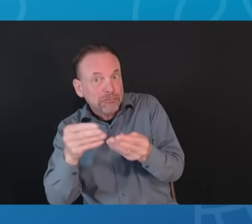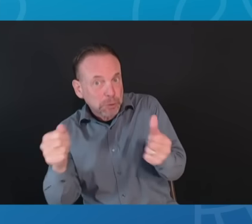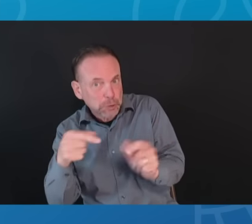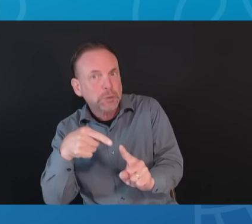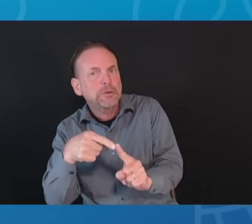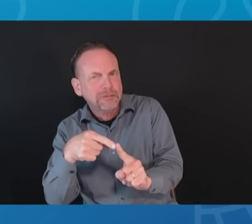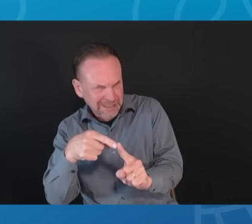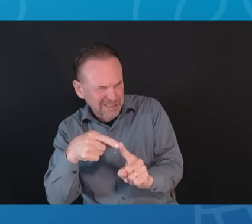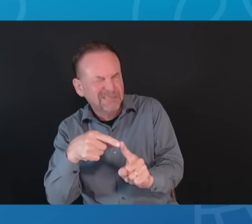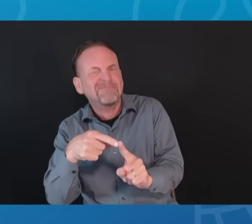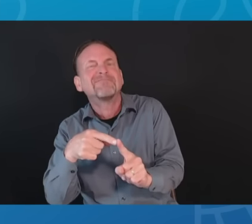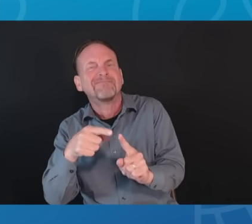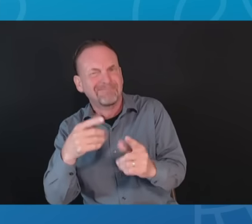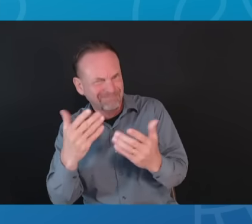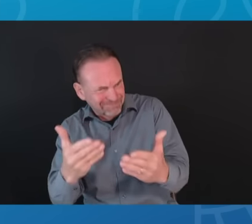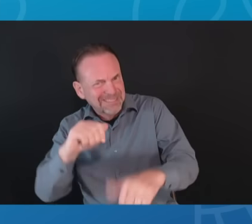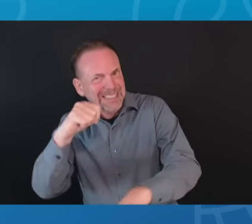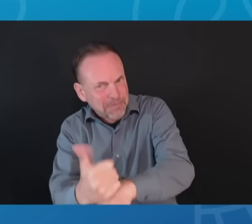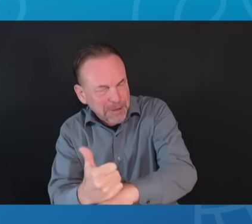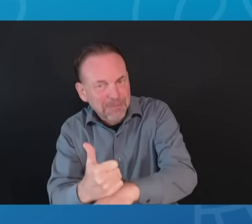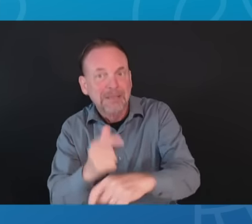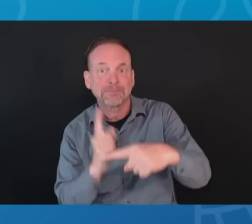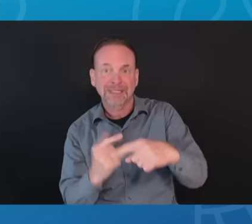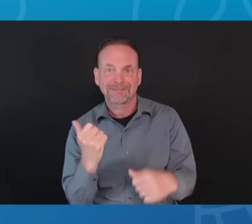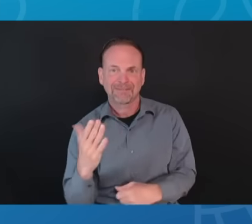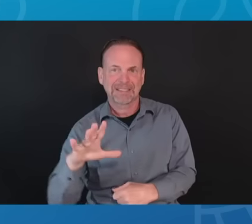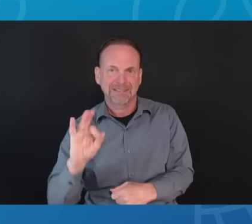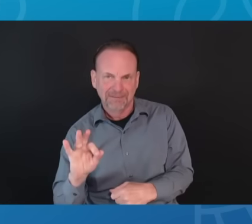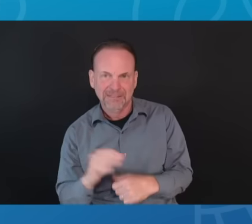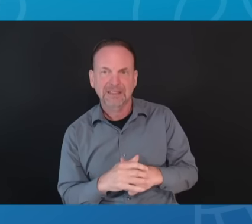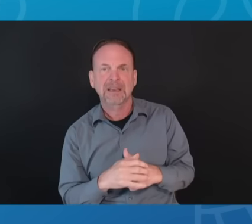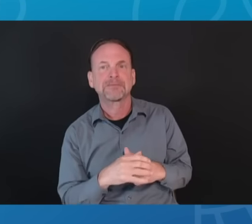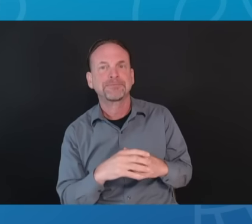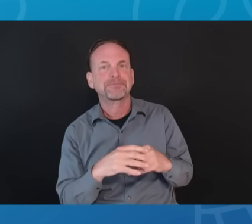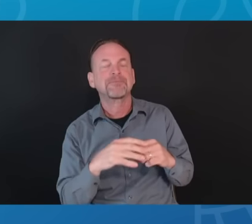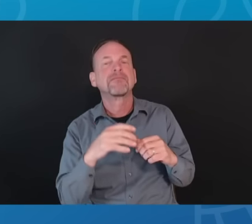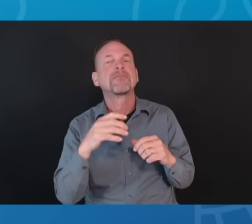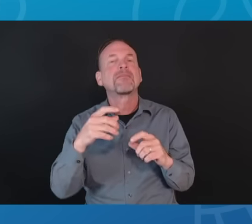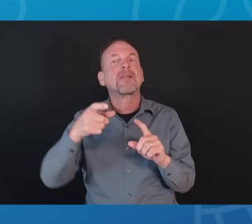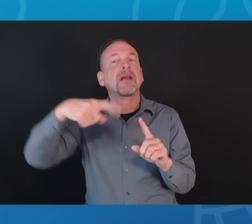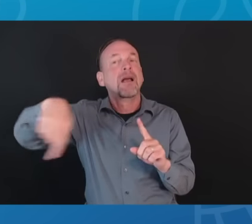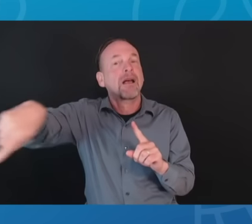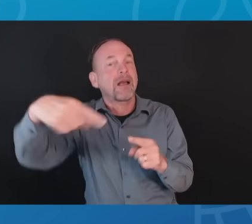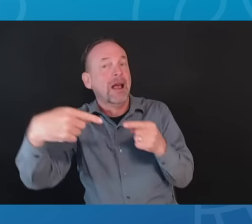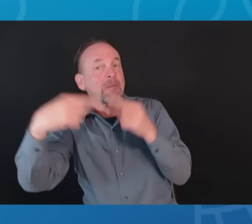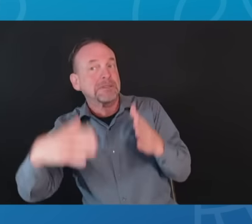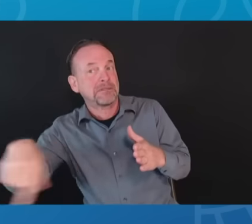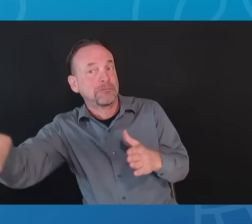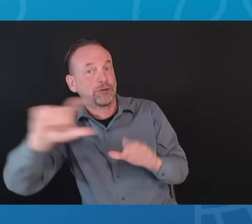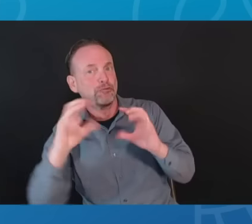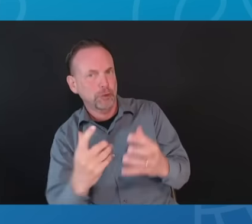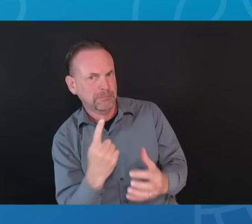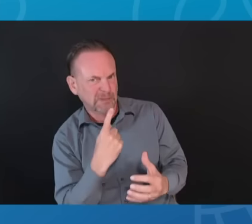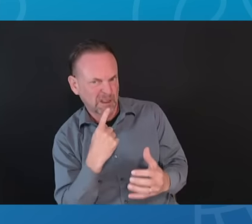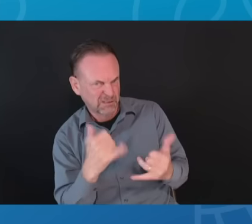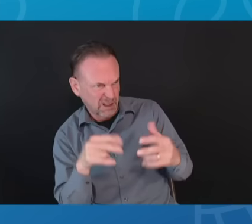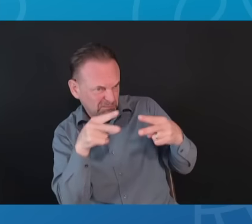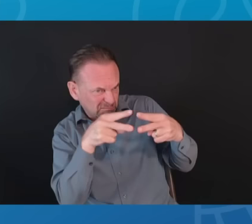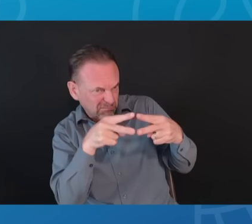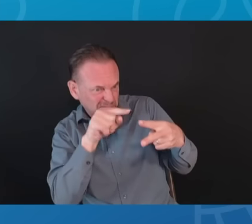far, not from the opposition, one of the Druze leader, Walid Jumblat, he asked to go back to the